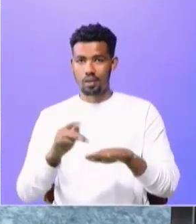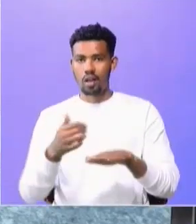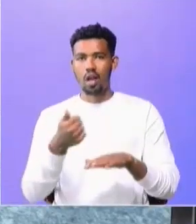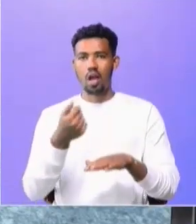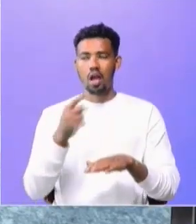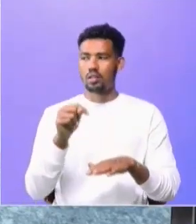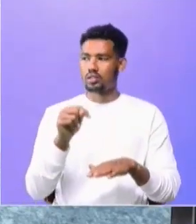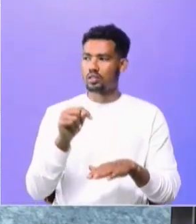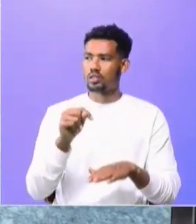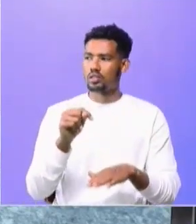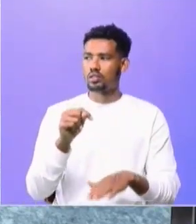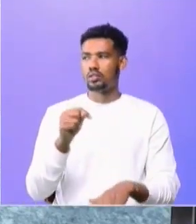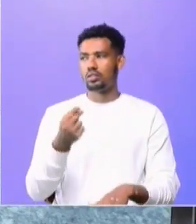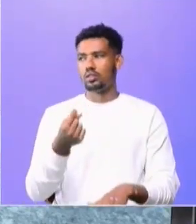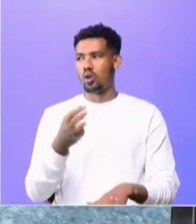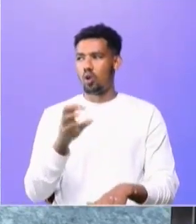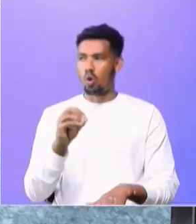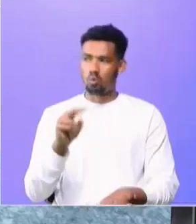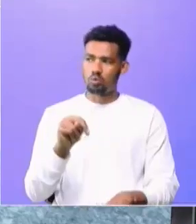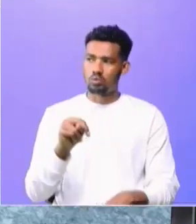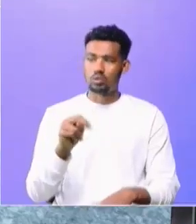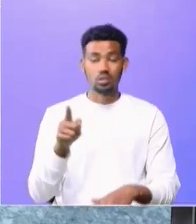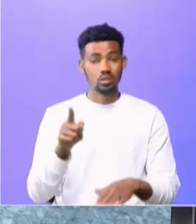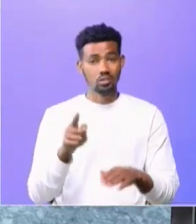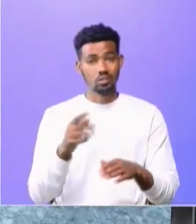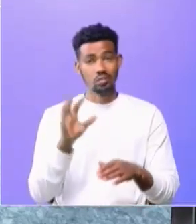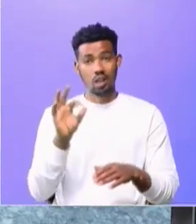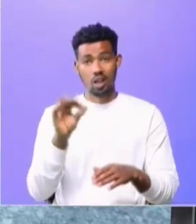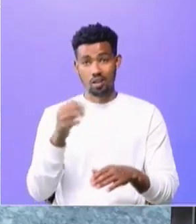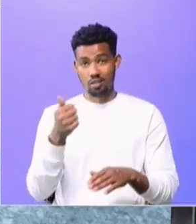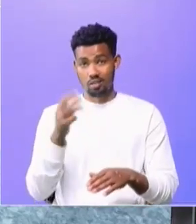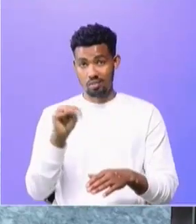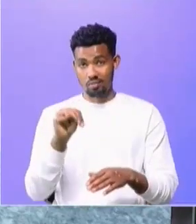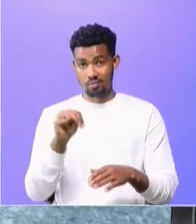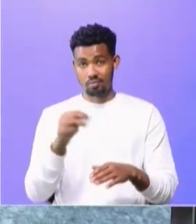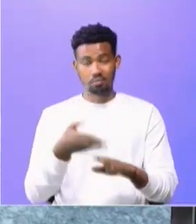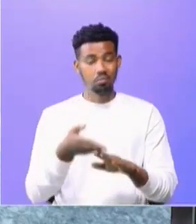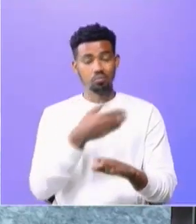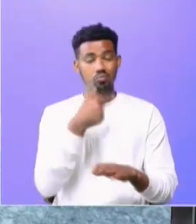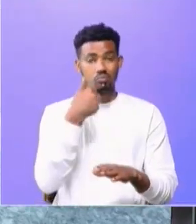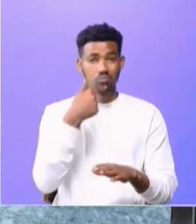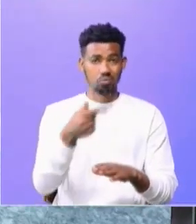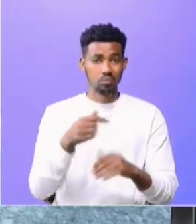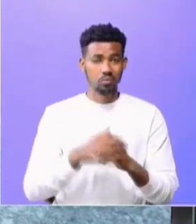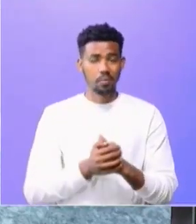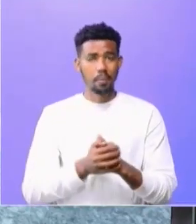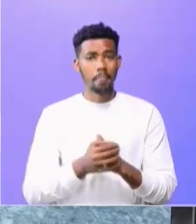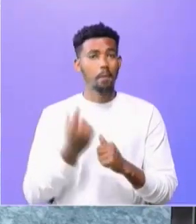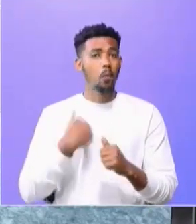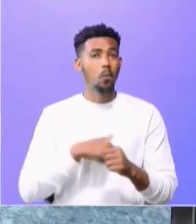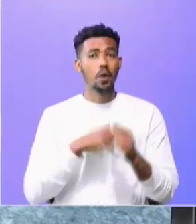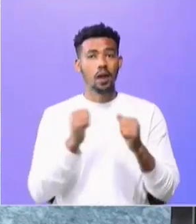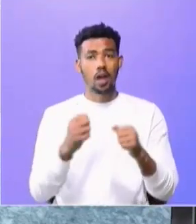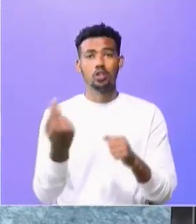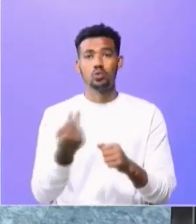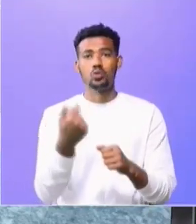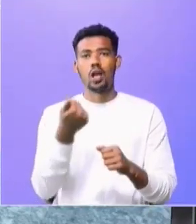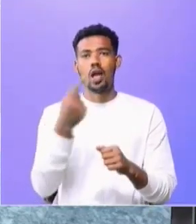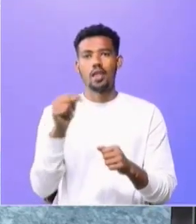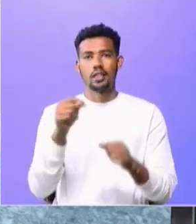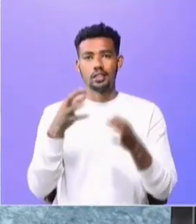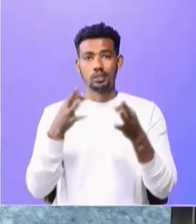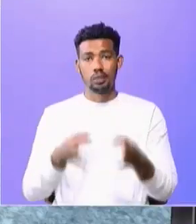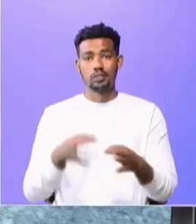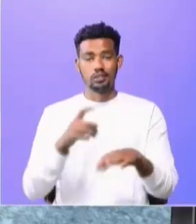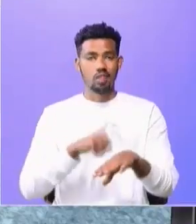on. Here is and also 9 a.m. Students, as I mentioned before, we can use at for specific